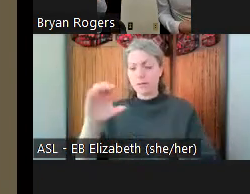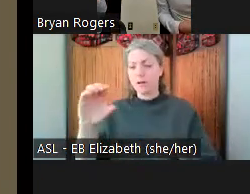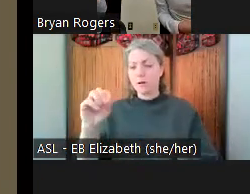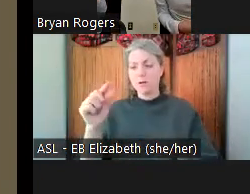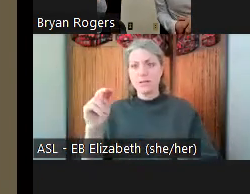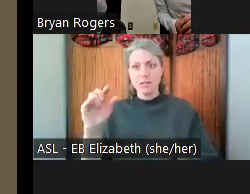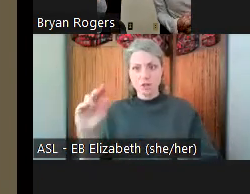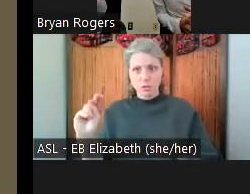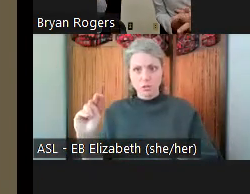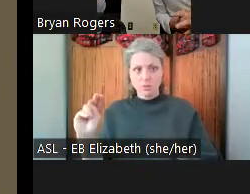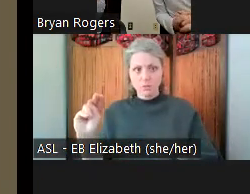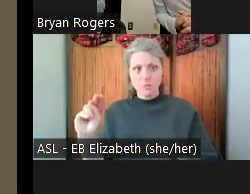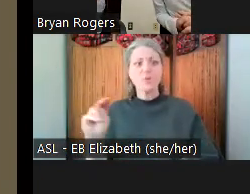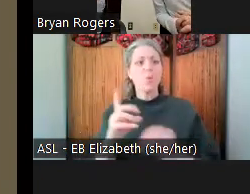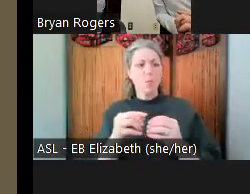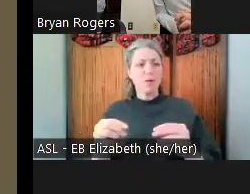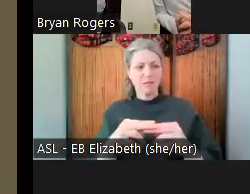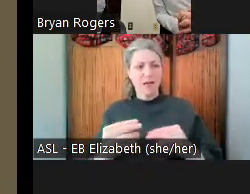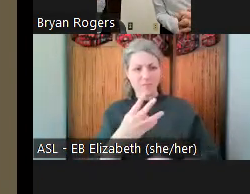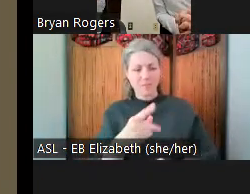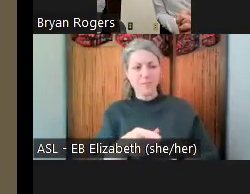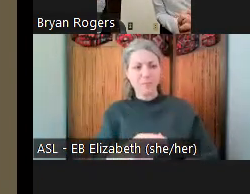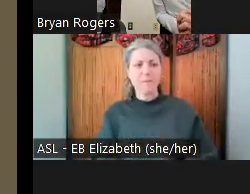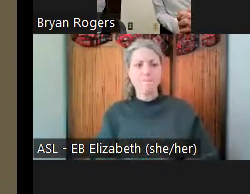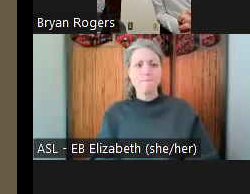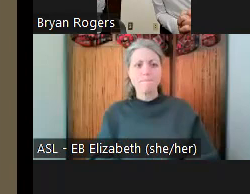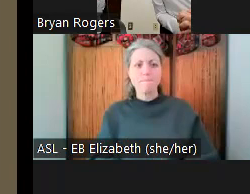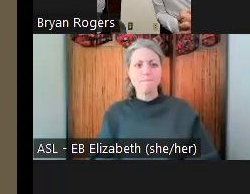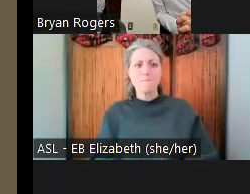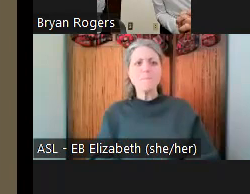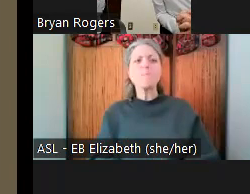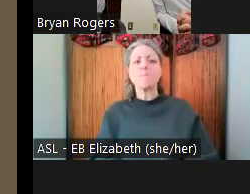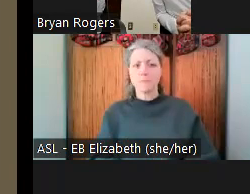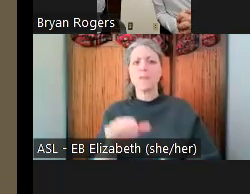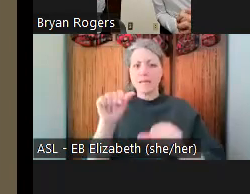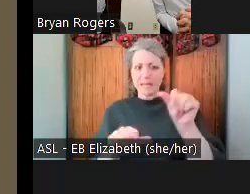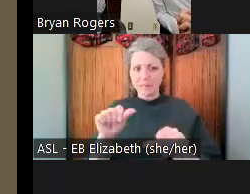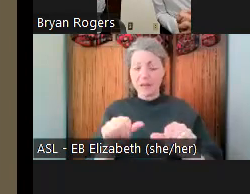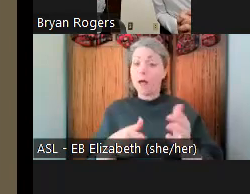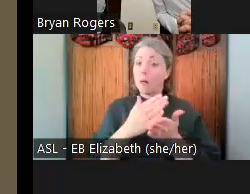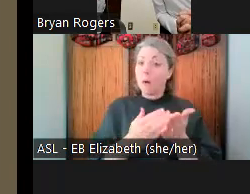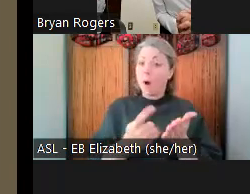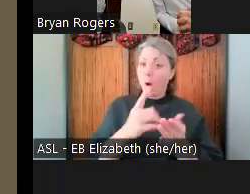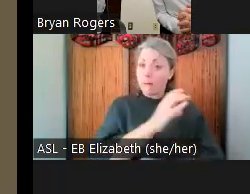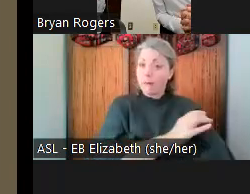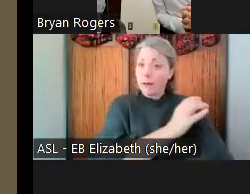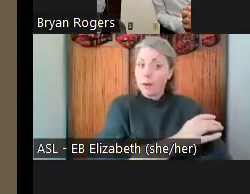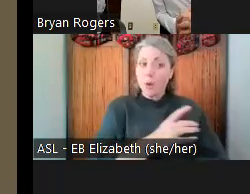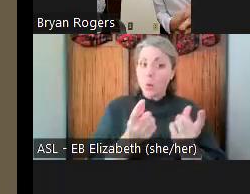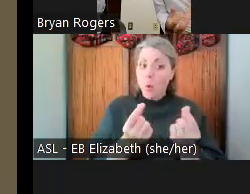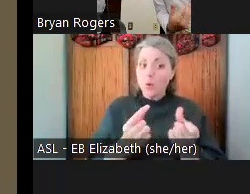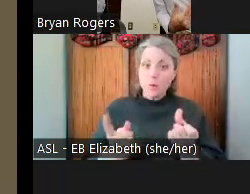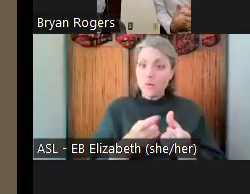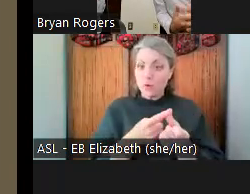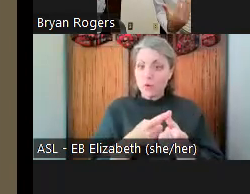then one more slide for me. So with our part 1 clinical, as I was talking about, what we do first is